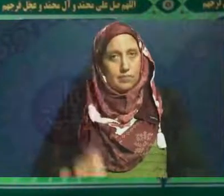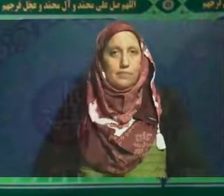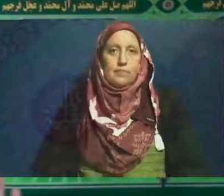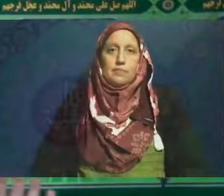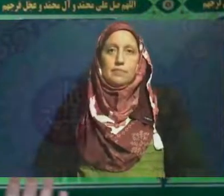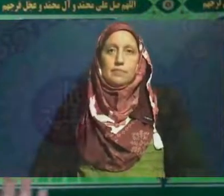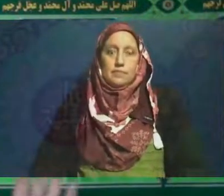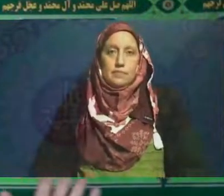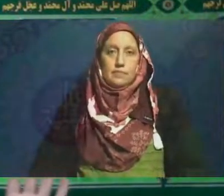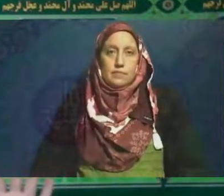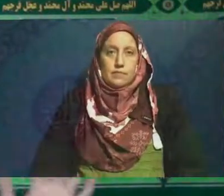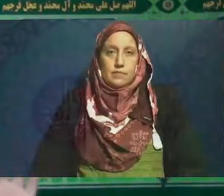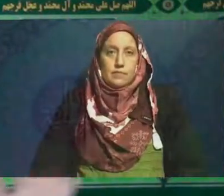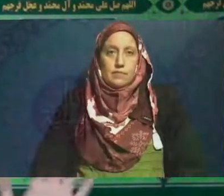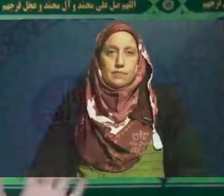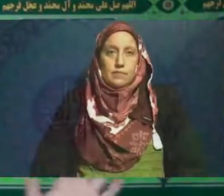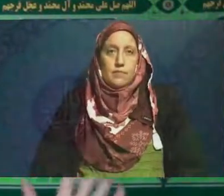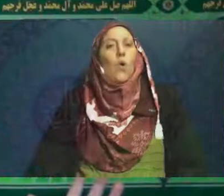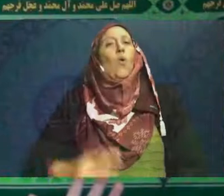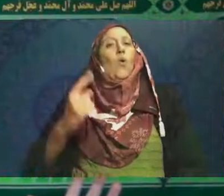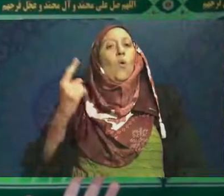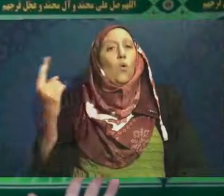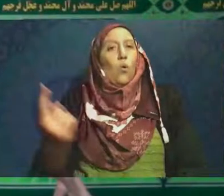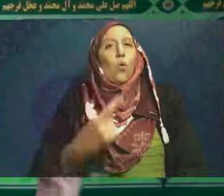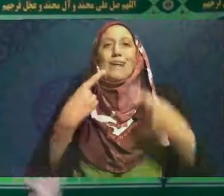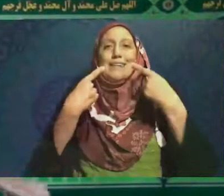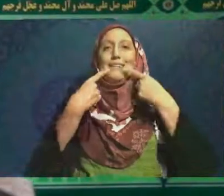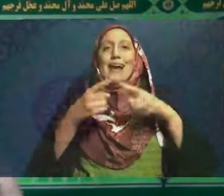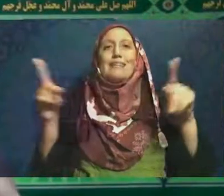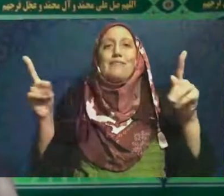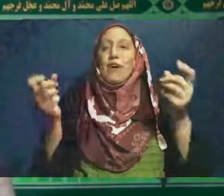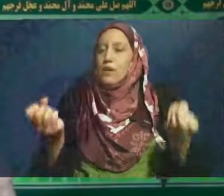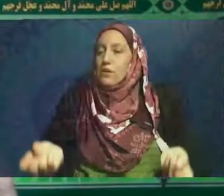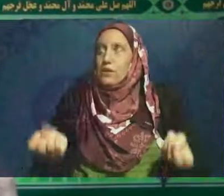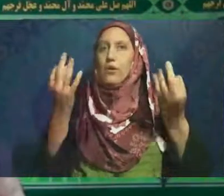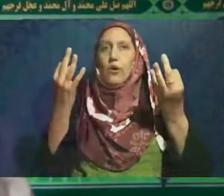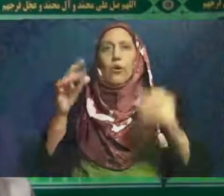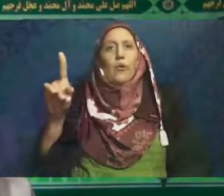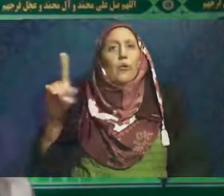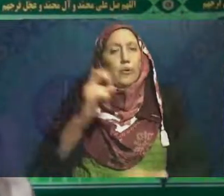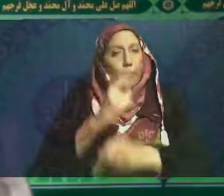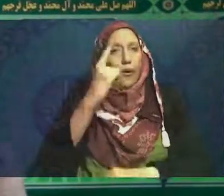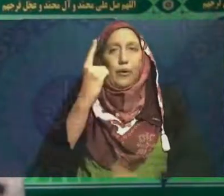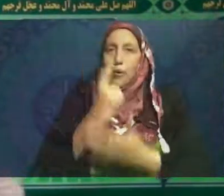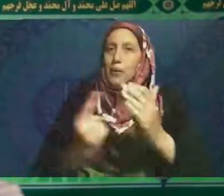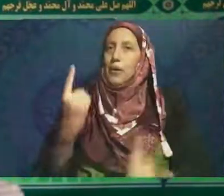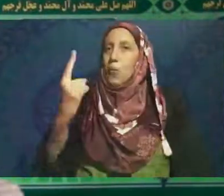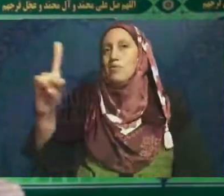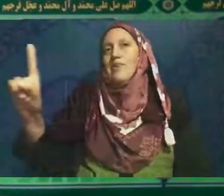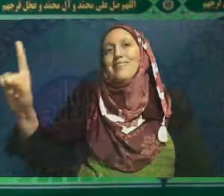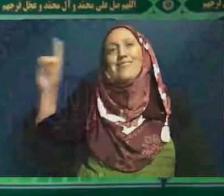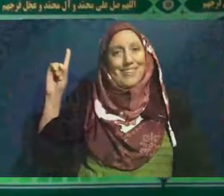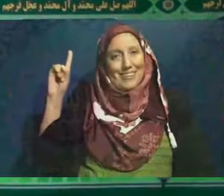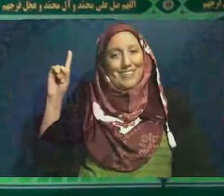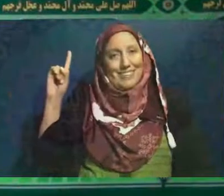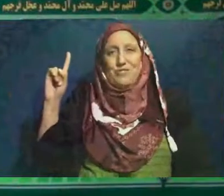testify there is no God but Allah, one God, one unique God. So the first criteria, they must be among the believers.